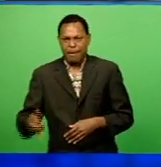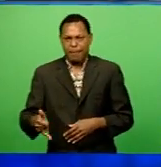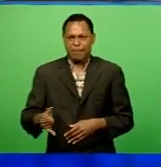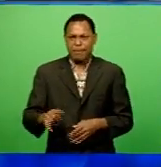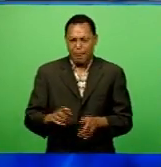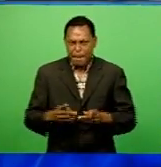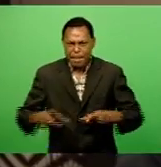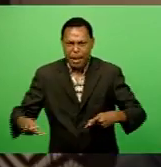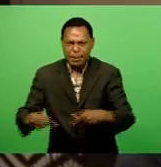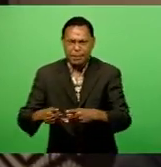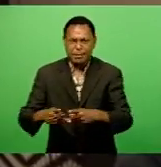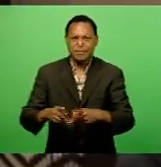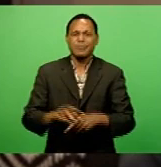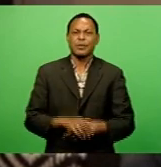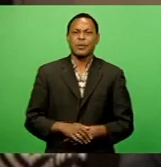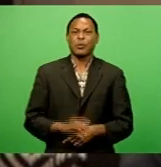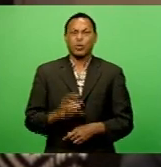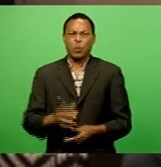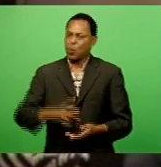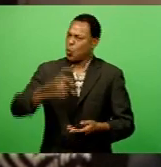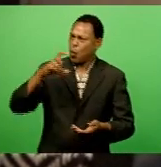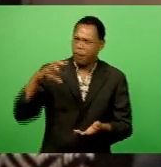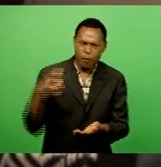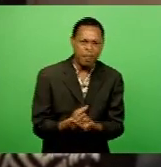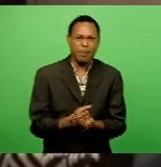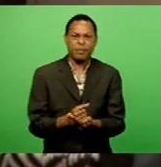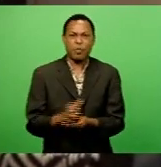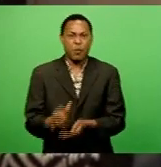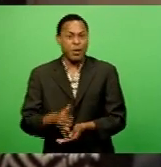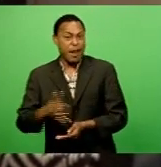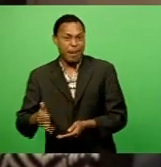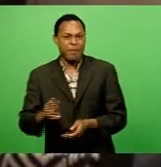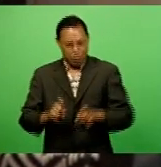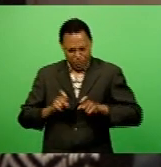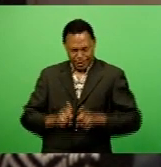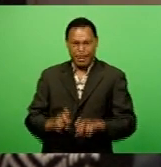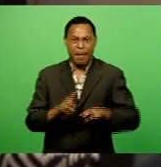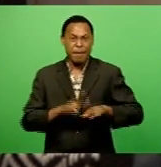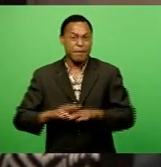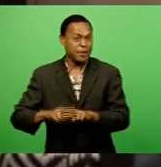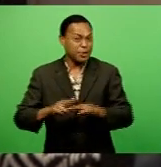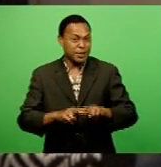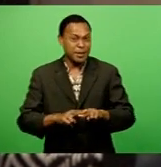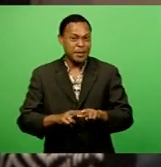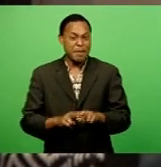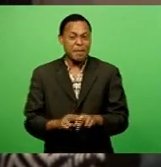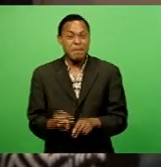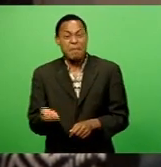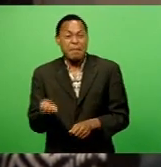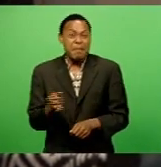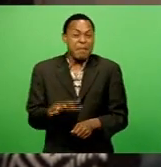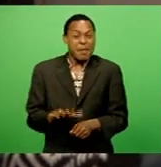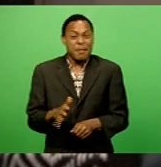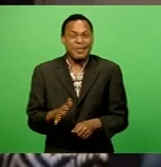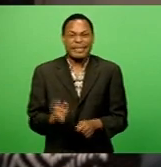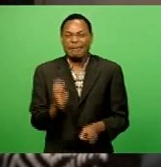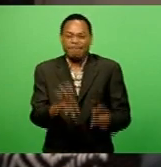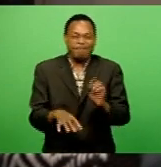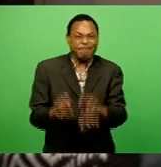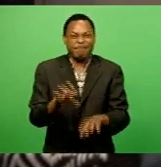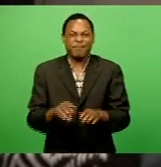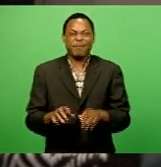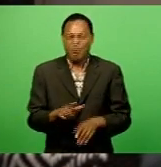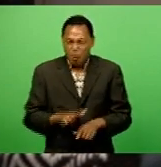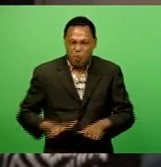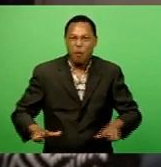In confirming his departure, Minam says he will remain in Fiji and is looking forward to contributing to the local economy, community and